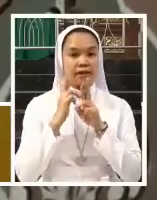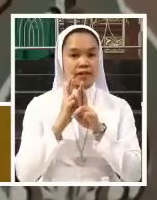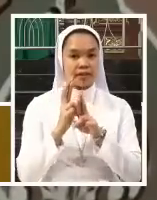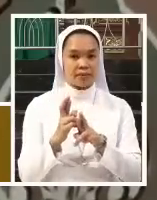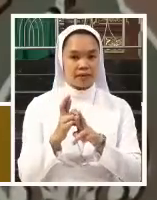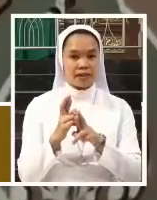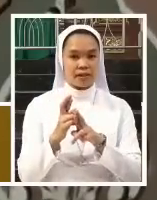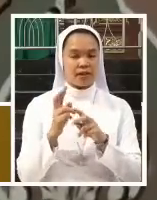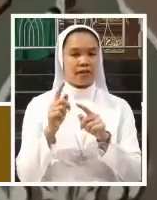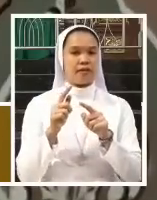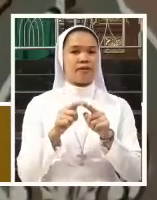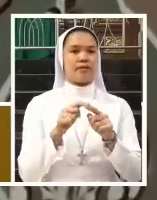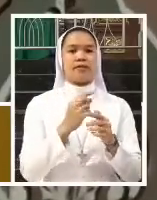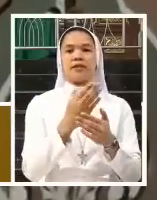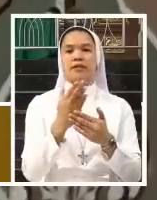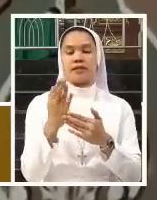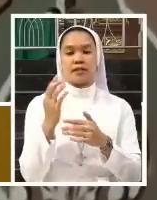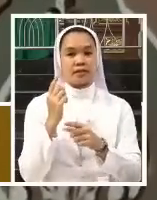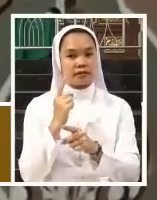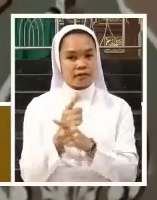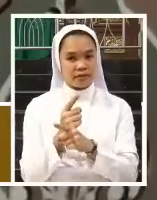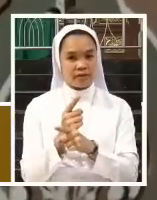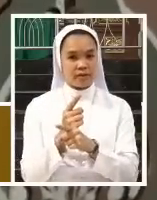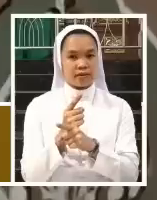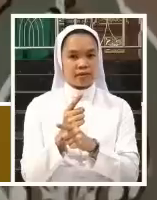before this tremendous reality?